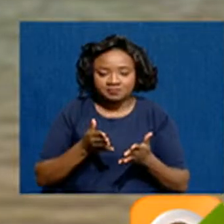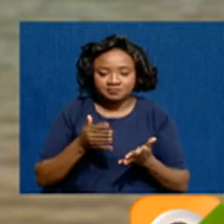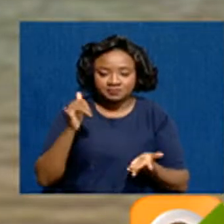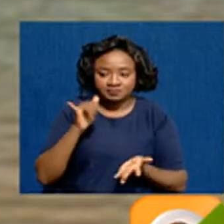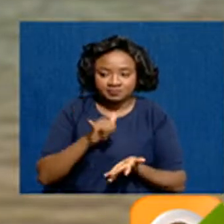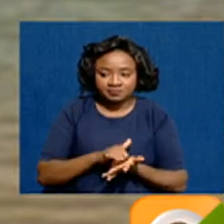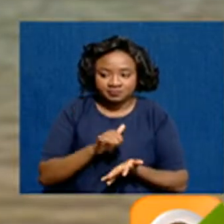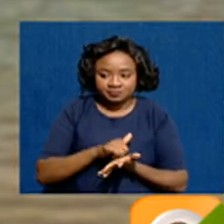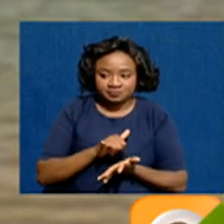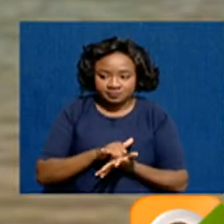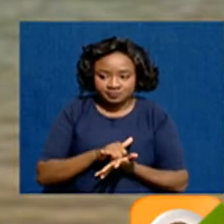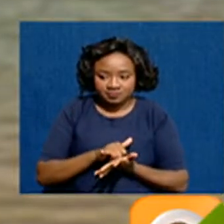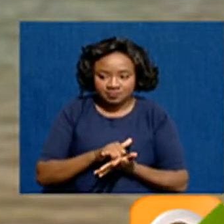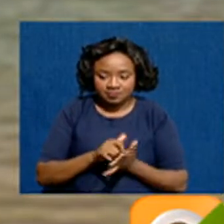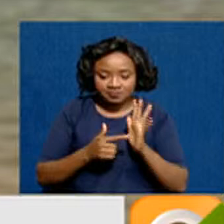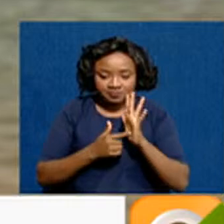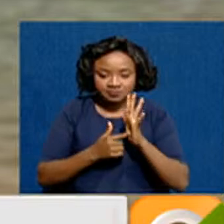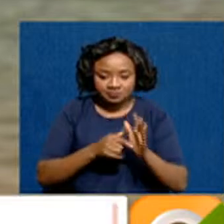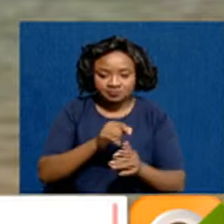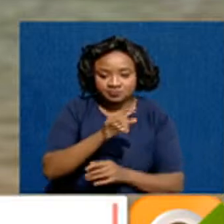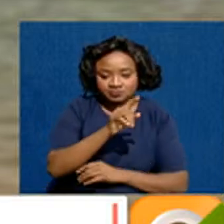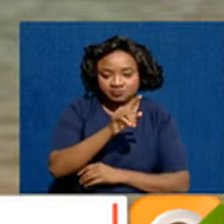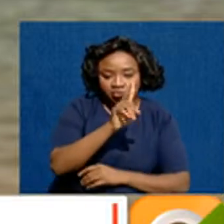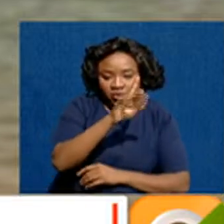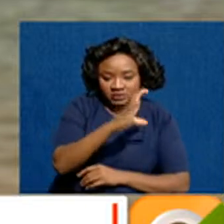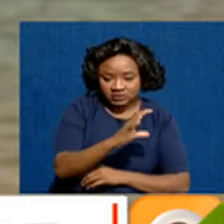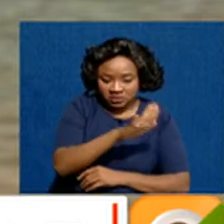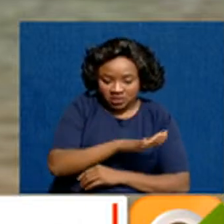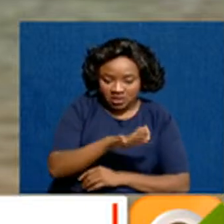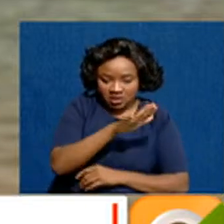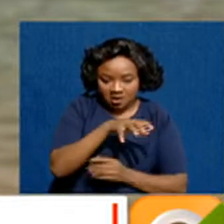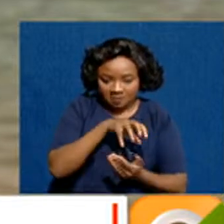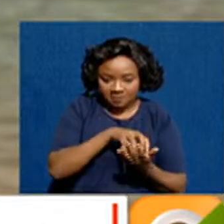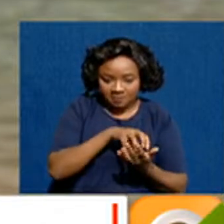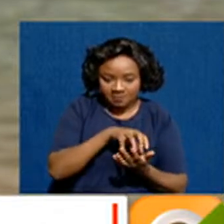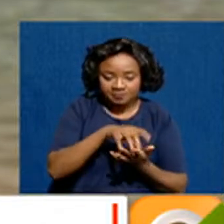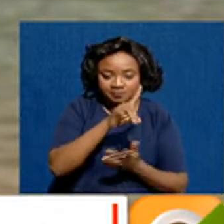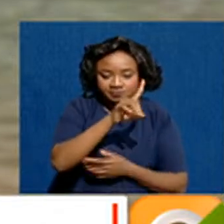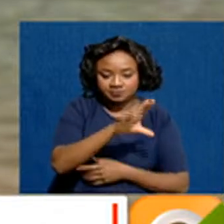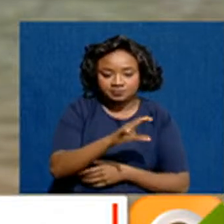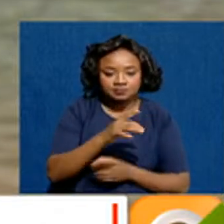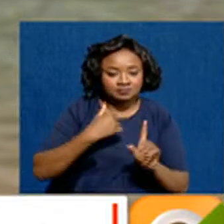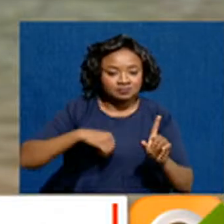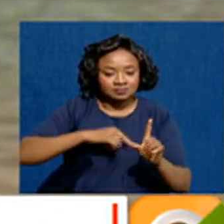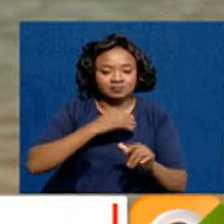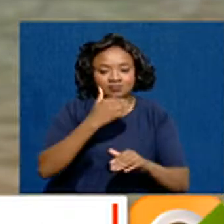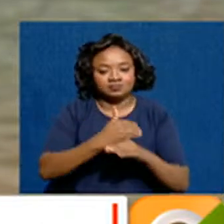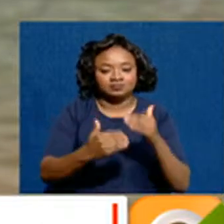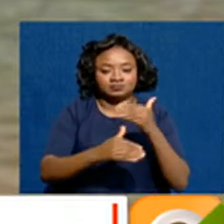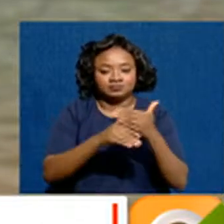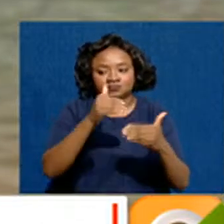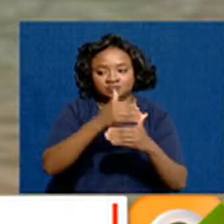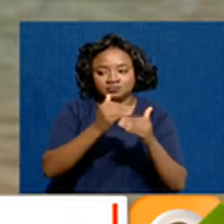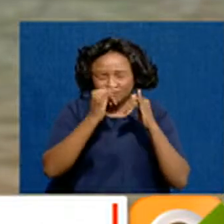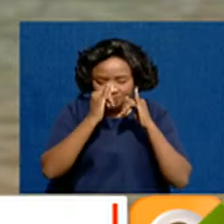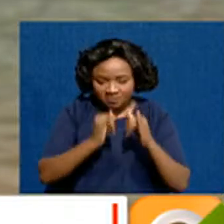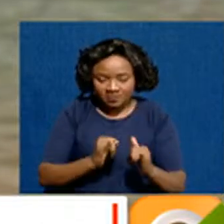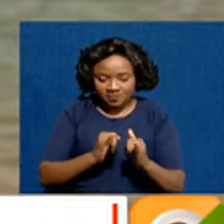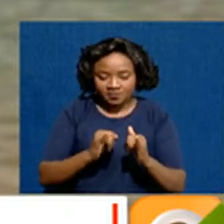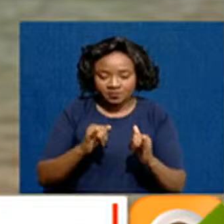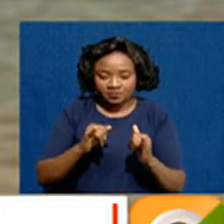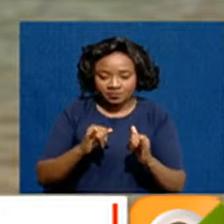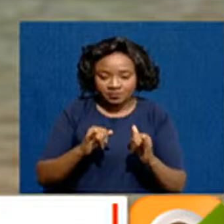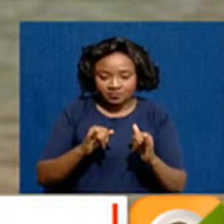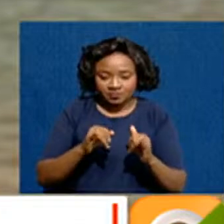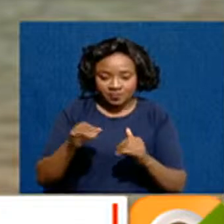airport, especially Terminal 1C, on top of it, you've seen we are constructing a new arrival terminal, and we have built